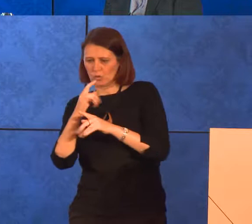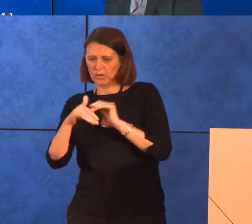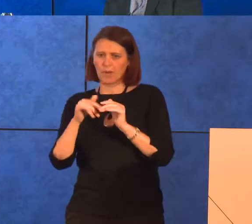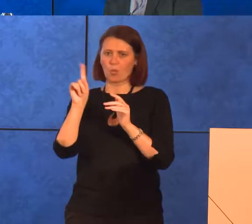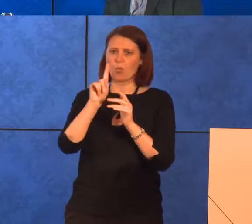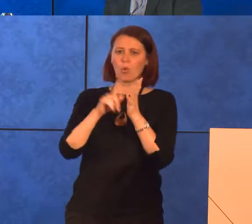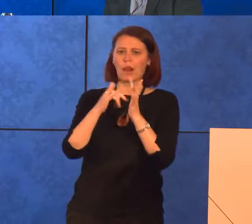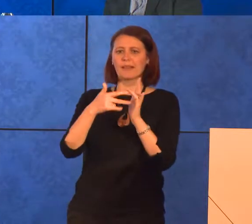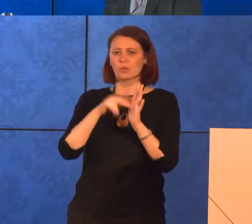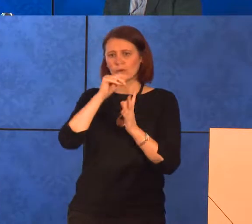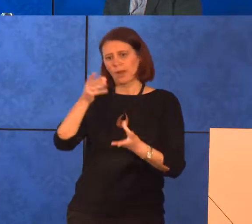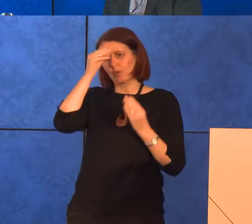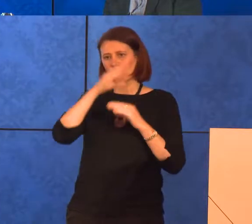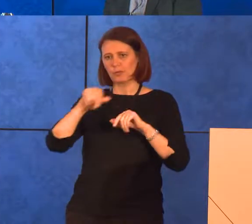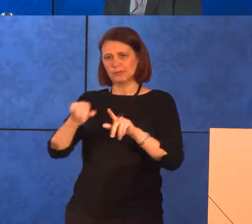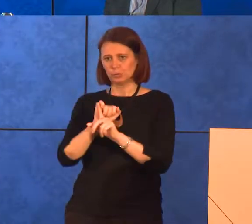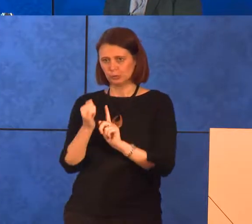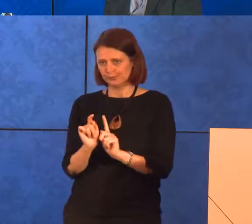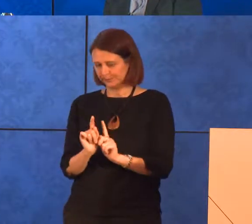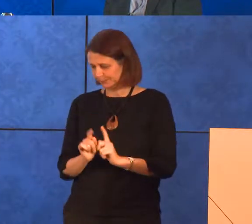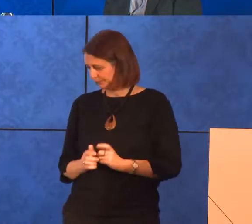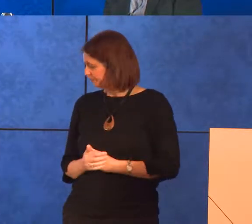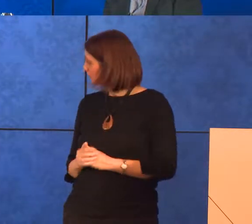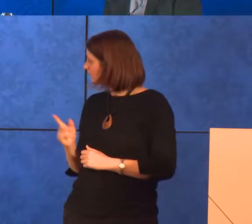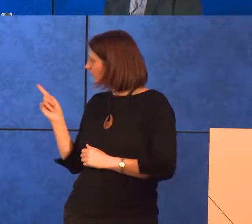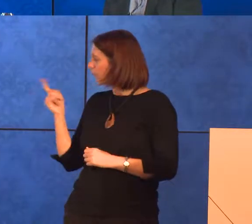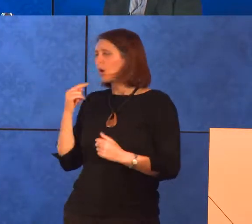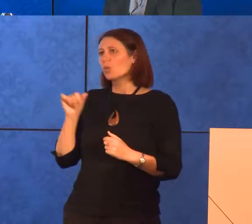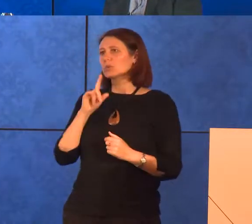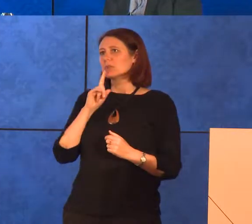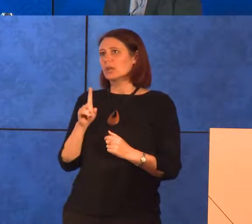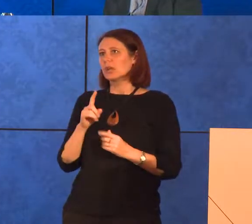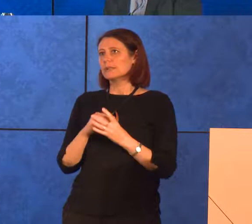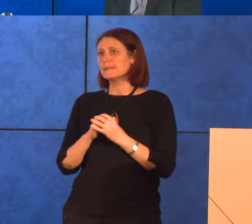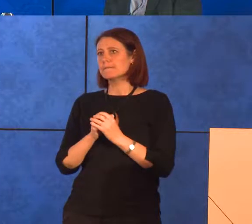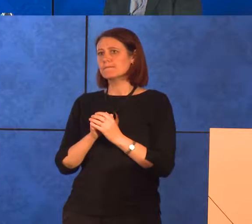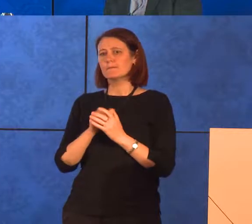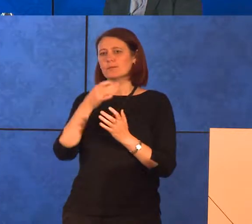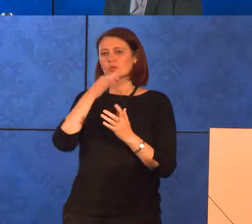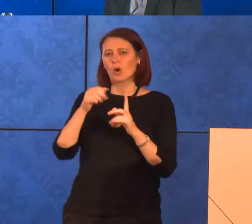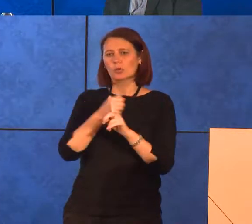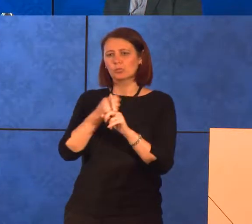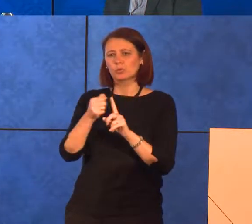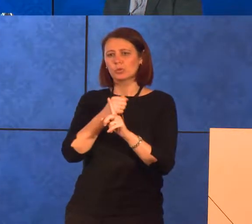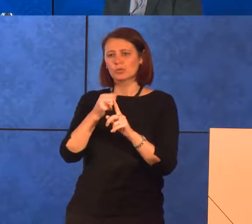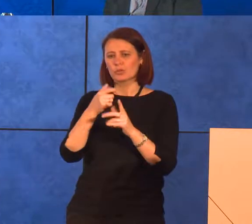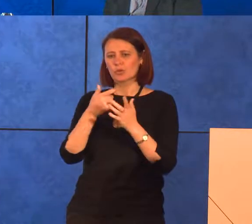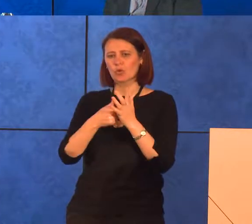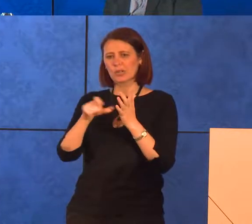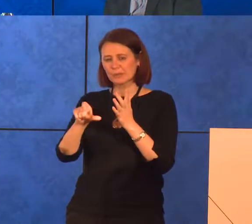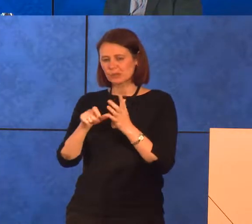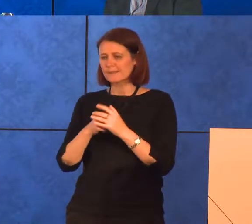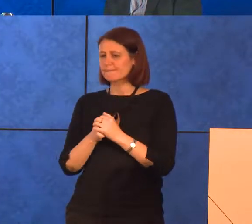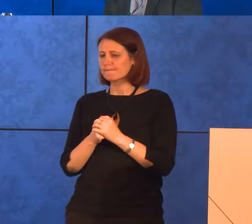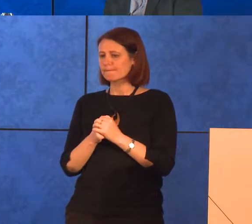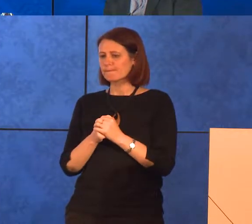we can take from that as well. So what I would say, I think, about the Child Abuse Royal Commission that worked well is that there was a